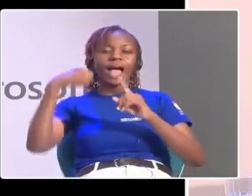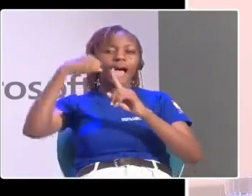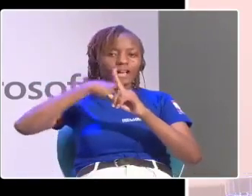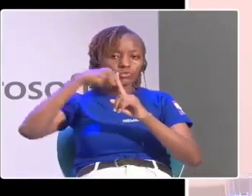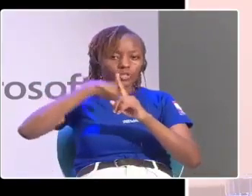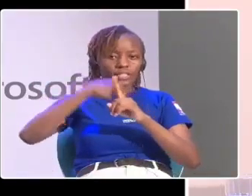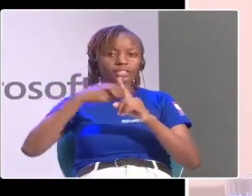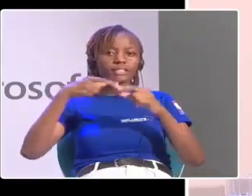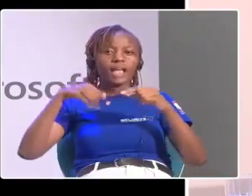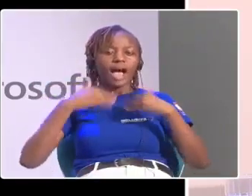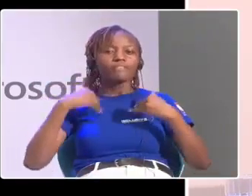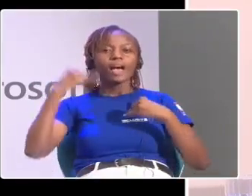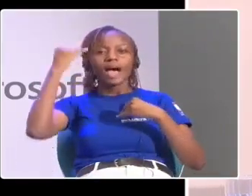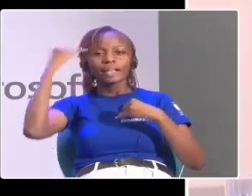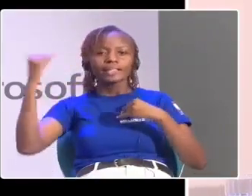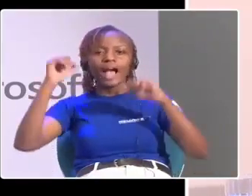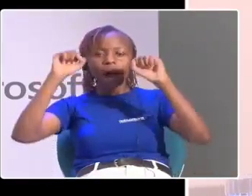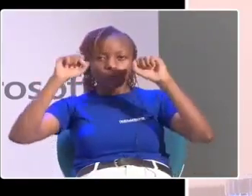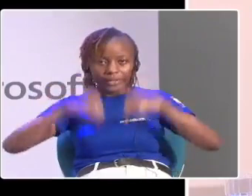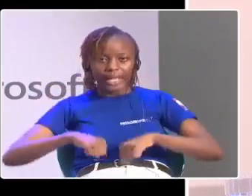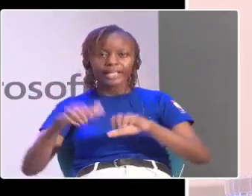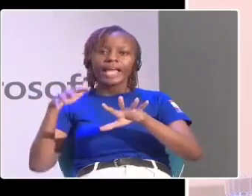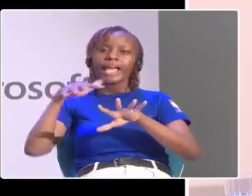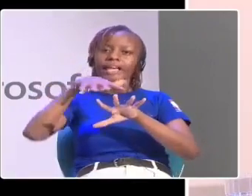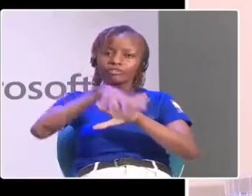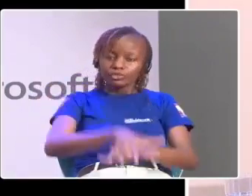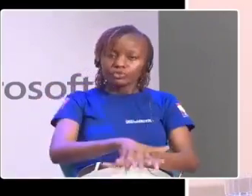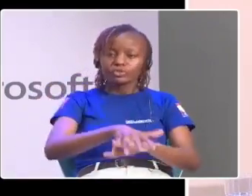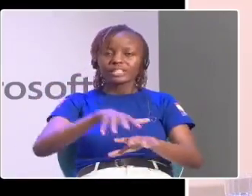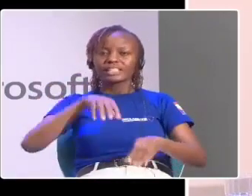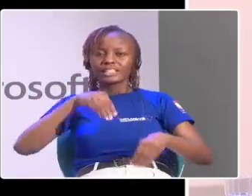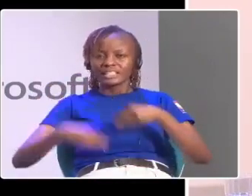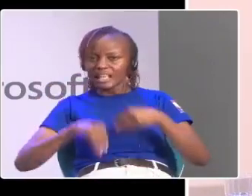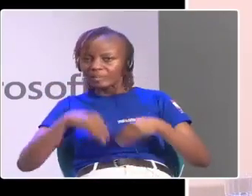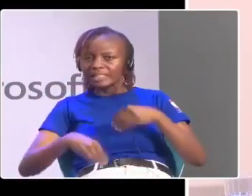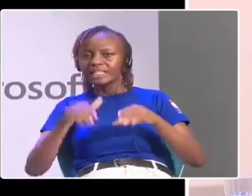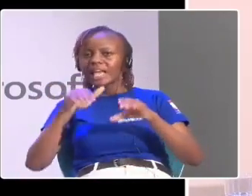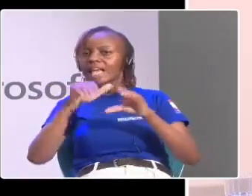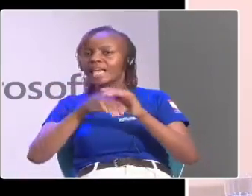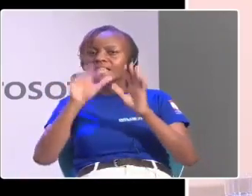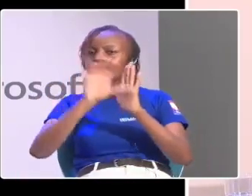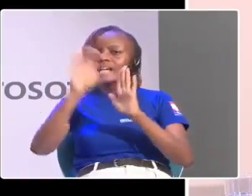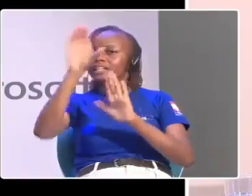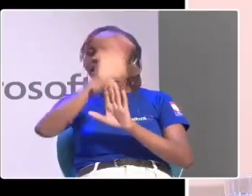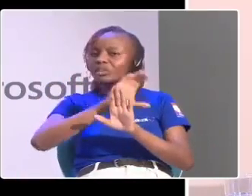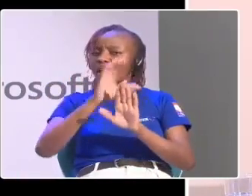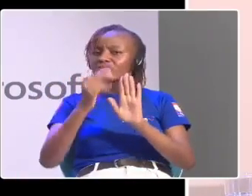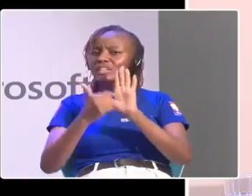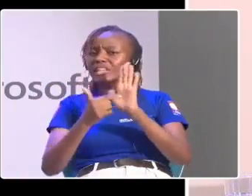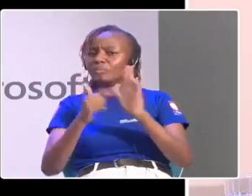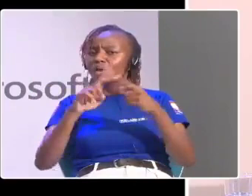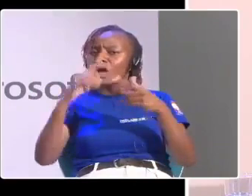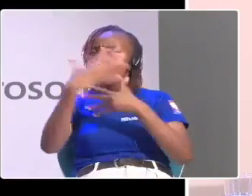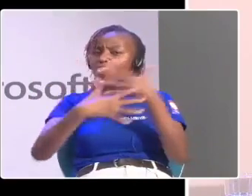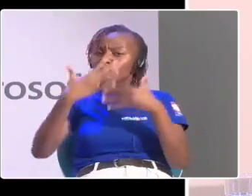of how do we infuse accessibility into the curriculum of computer science, of design, of many other disciplines.